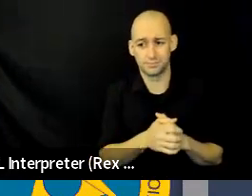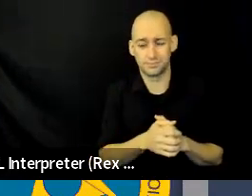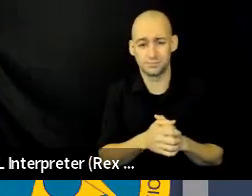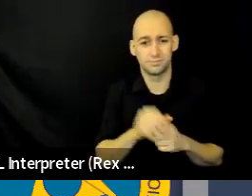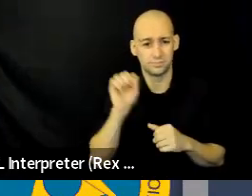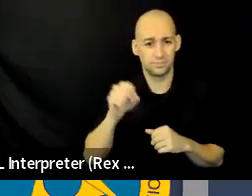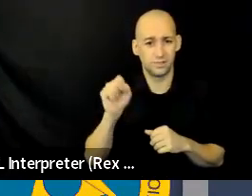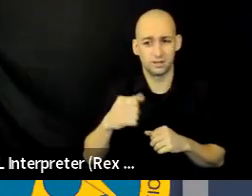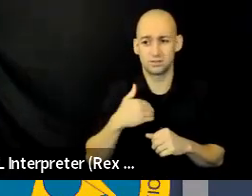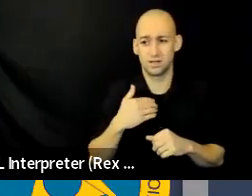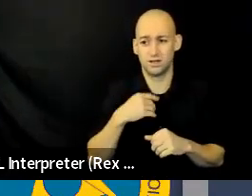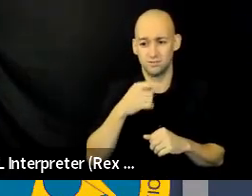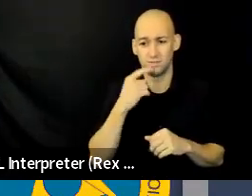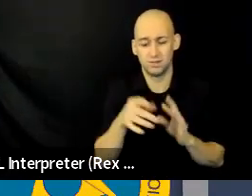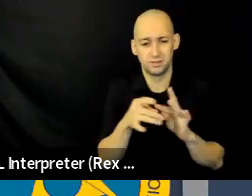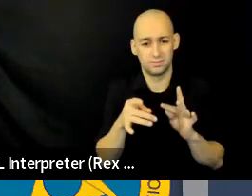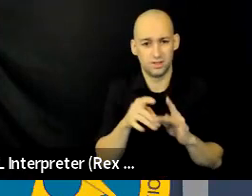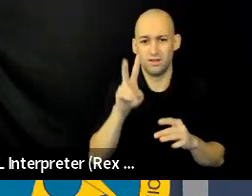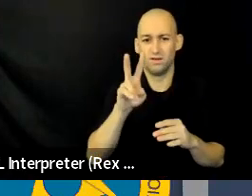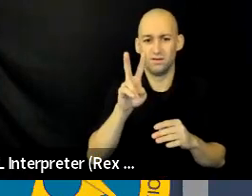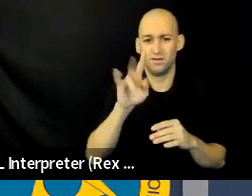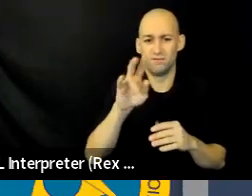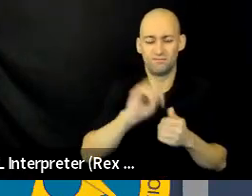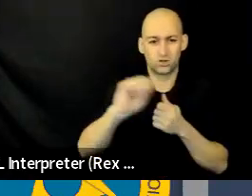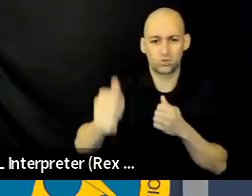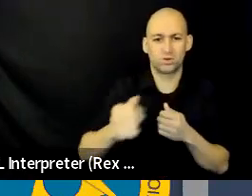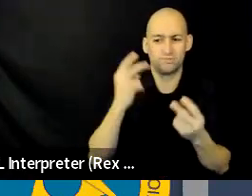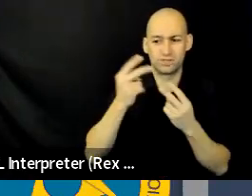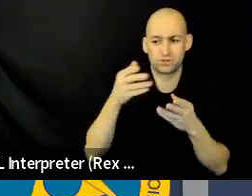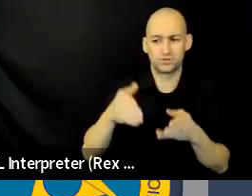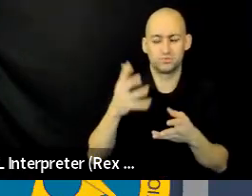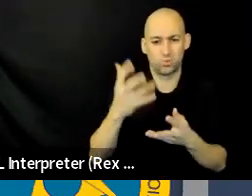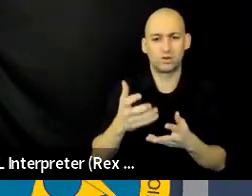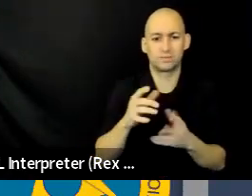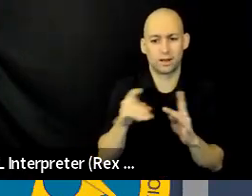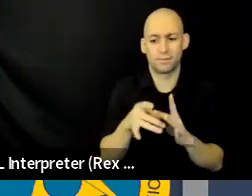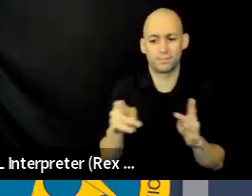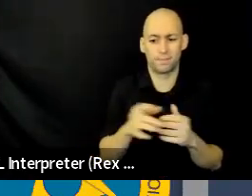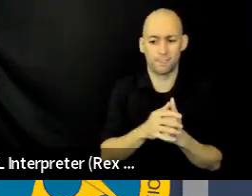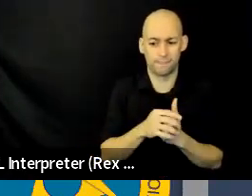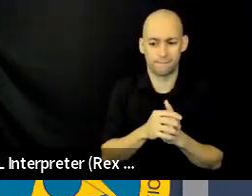Yes, we have had some of our virtual attendees indicate that they wish to comment on this item. Okay.